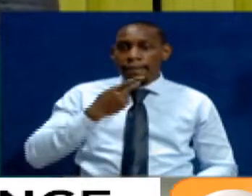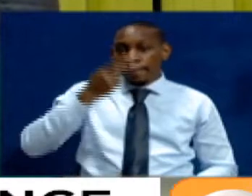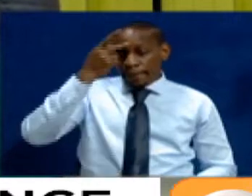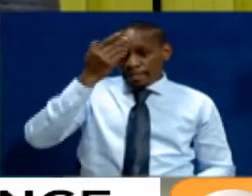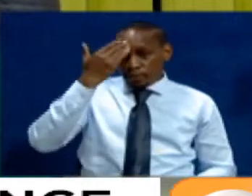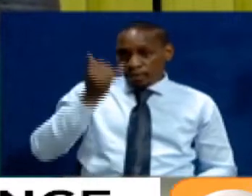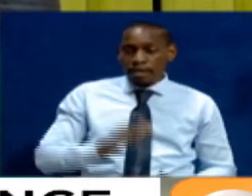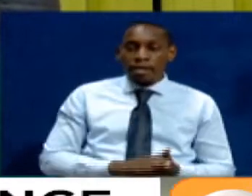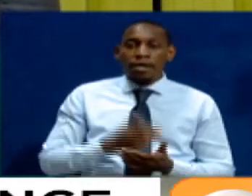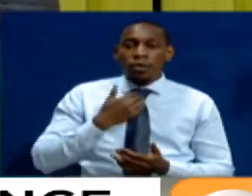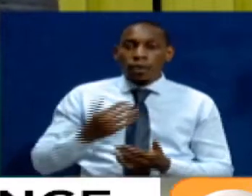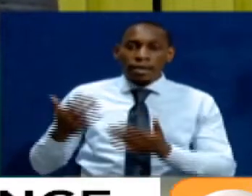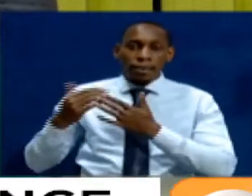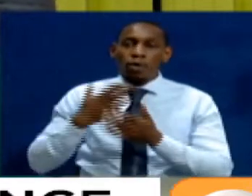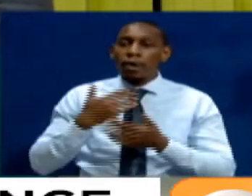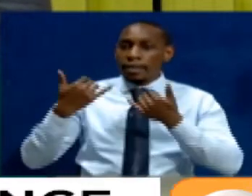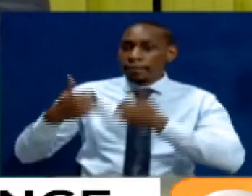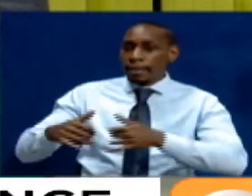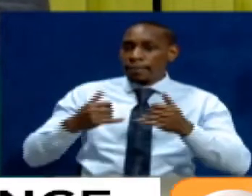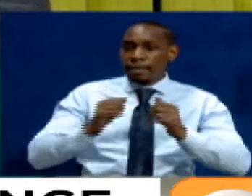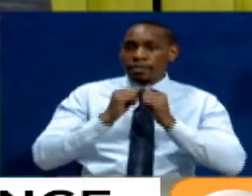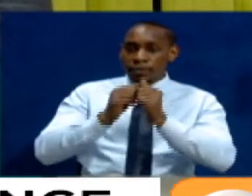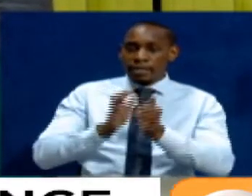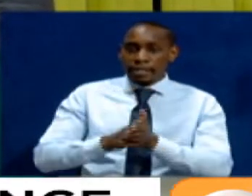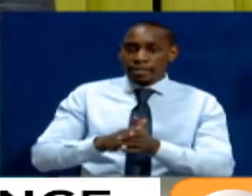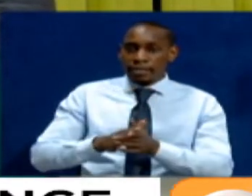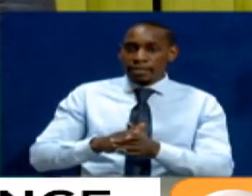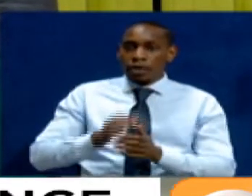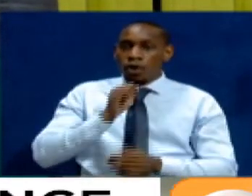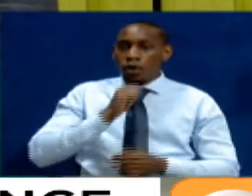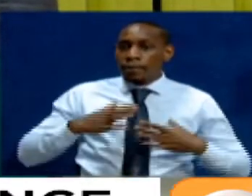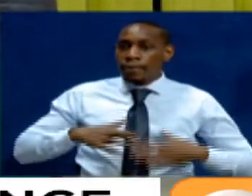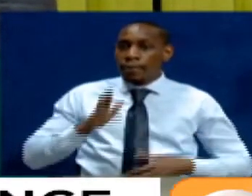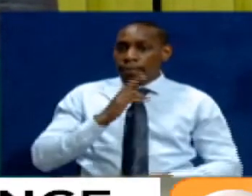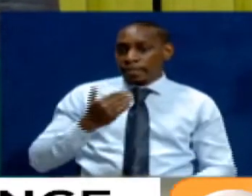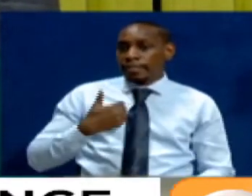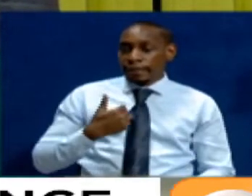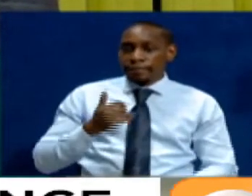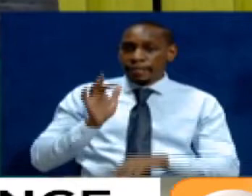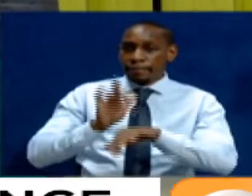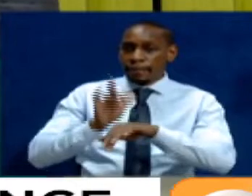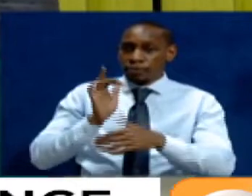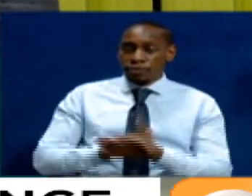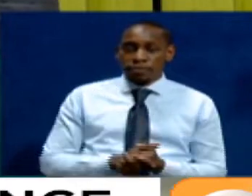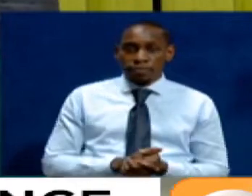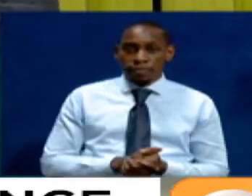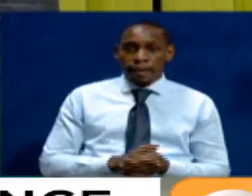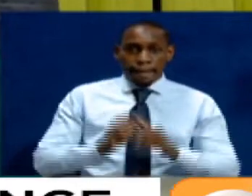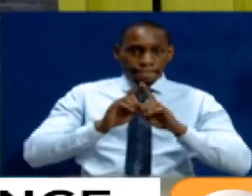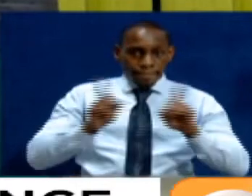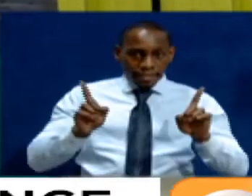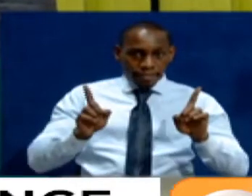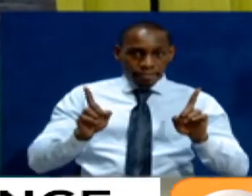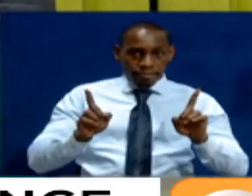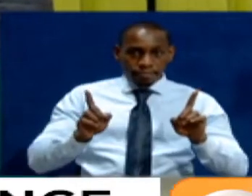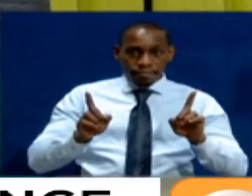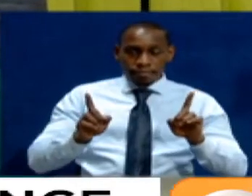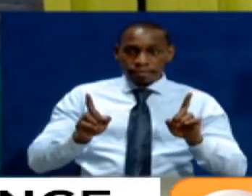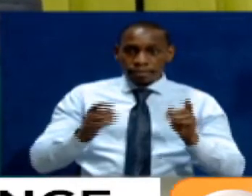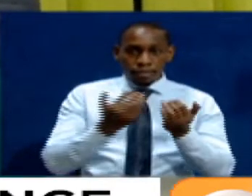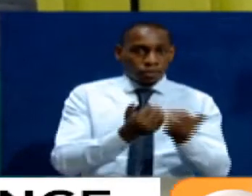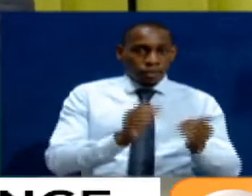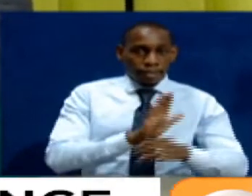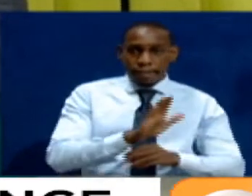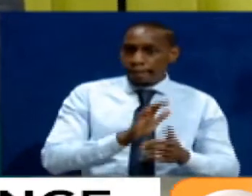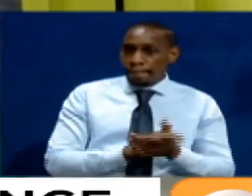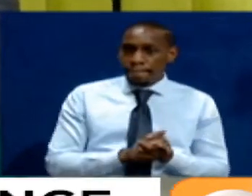because we want to hug them and want to play with them. We are the ones at risk from getting infected from them. But as far as they are concerned,